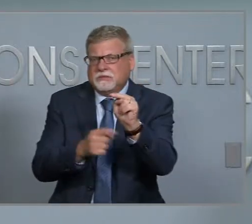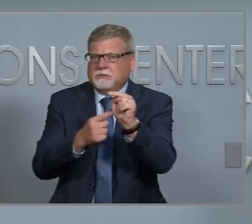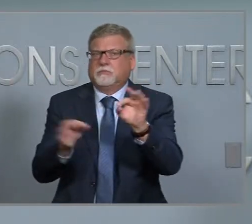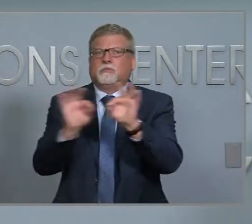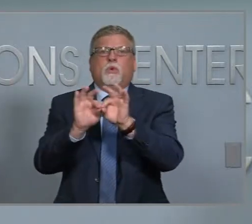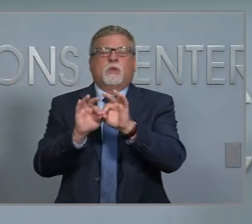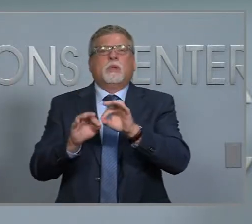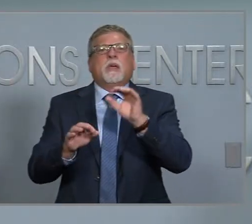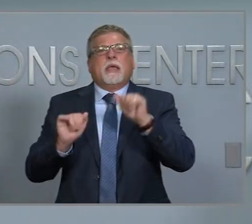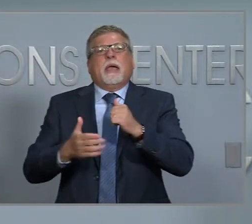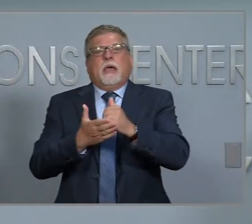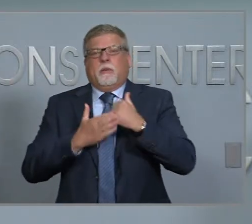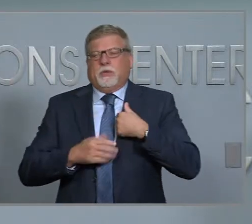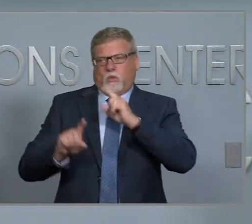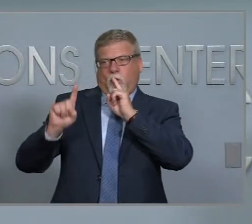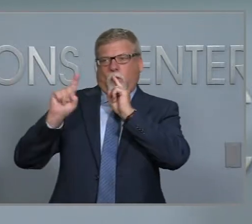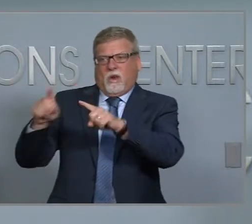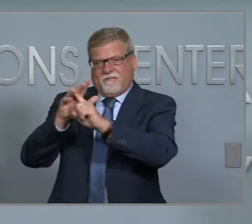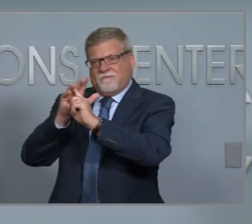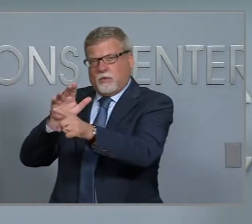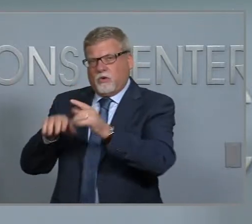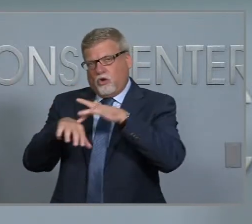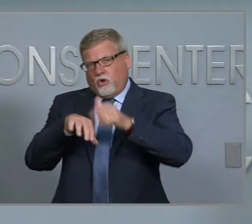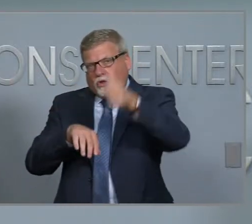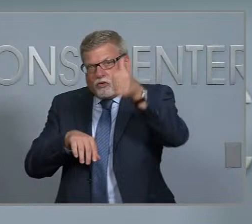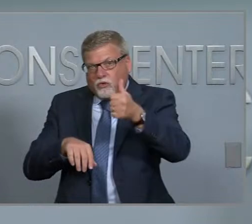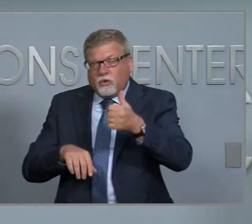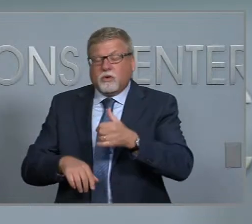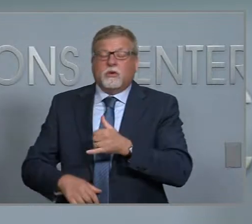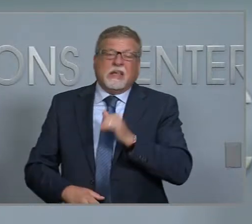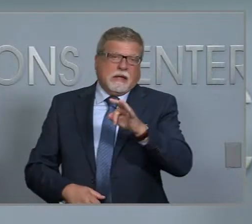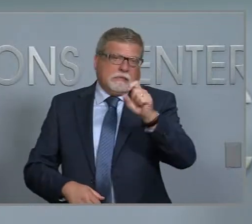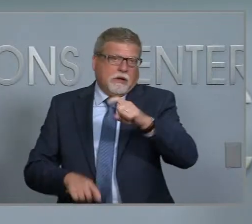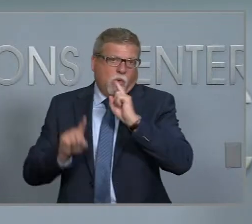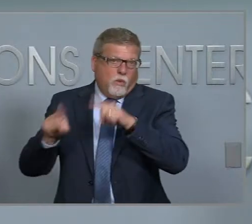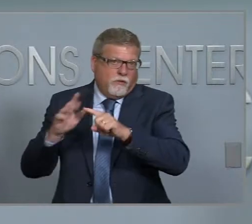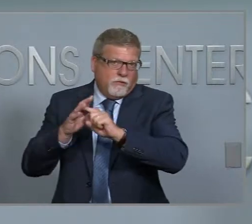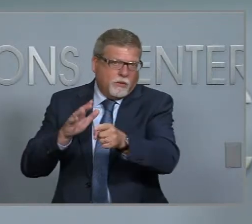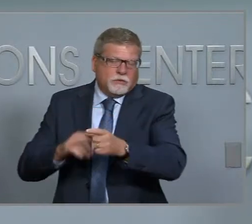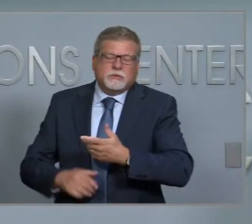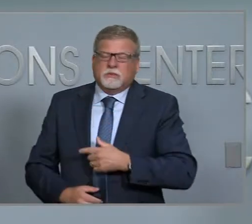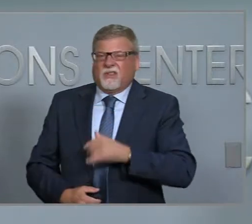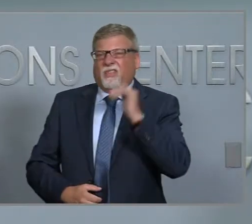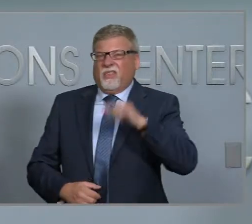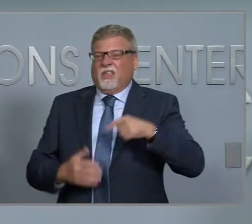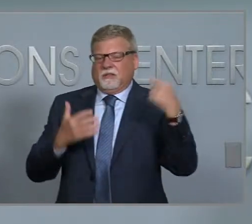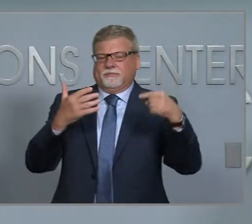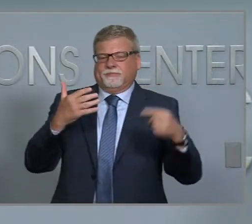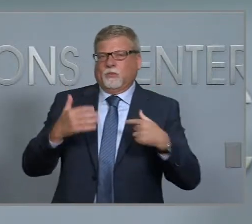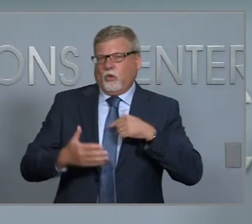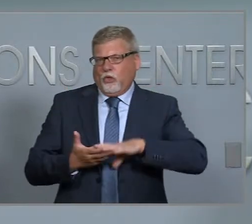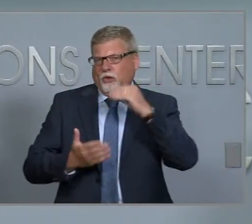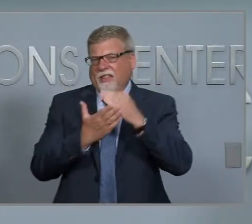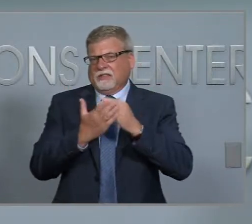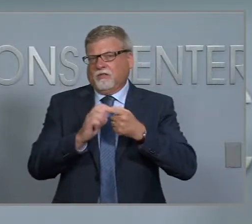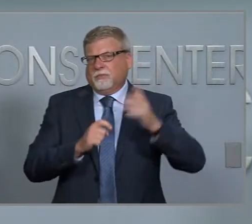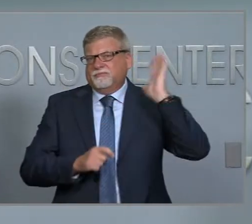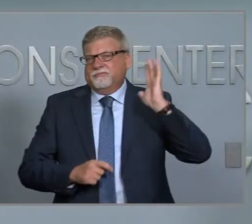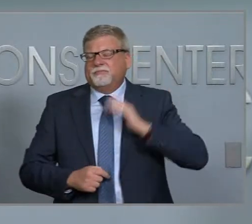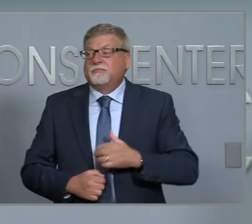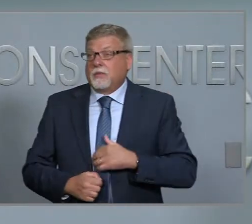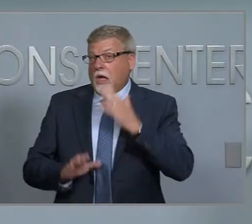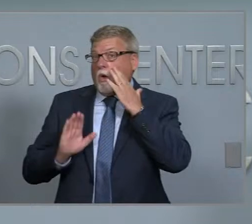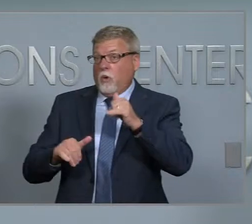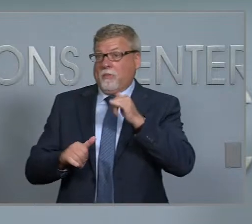these evacuation orders in place if they are needed. I think all of those have been lessons learned and hopefully